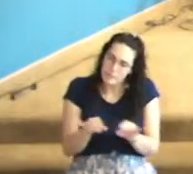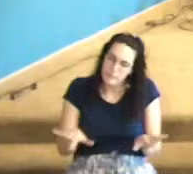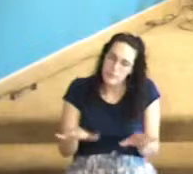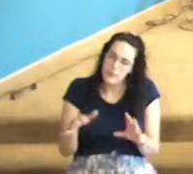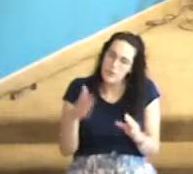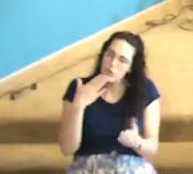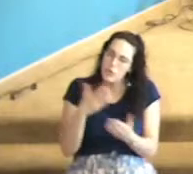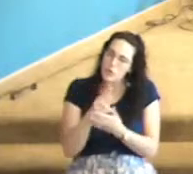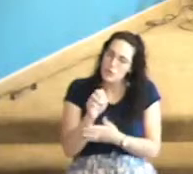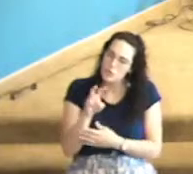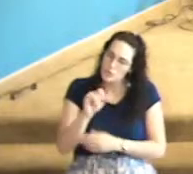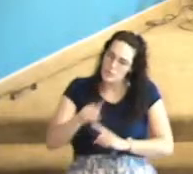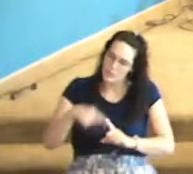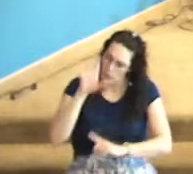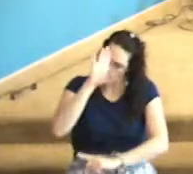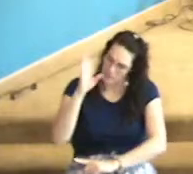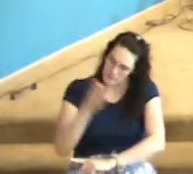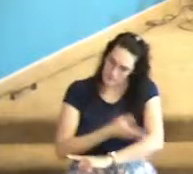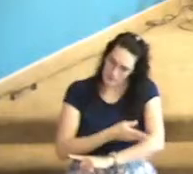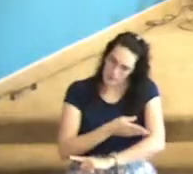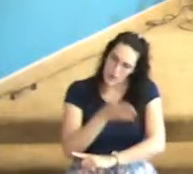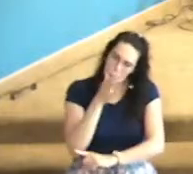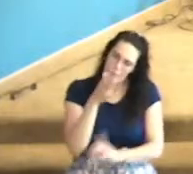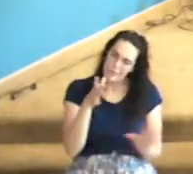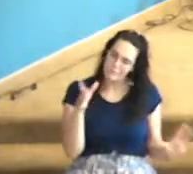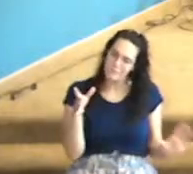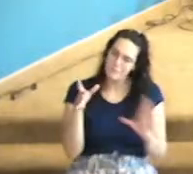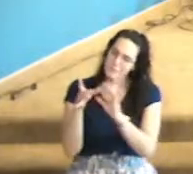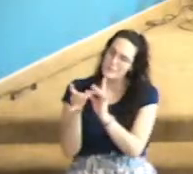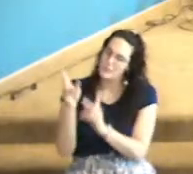Jesus, and bring people to your spiritual family.